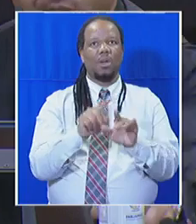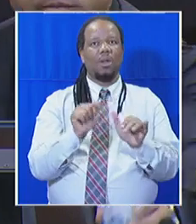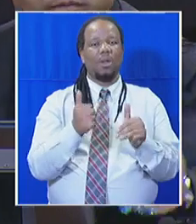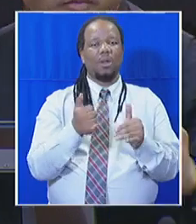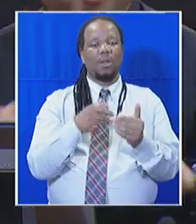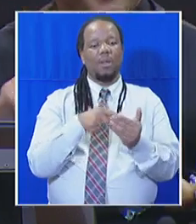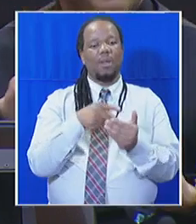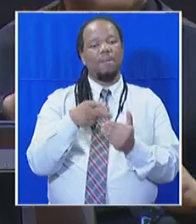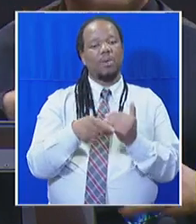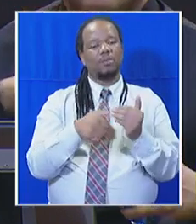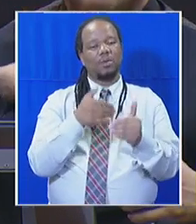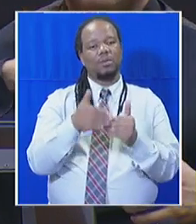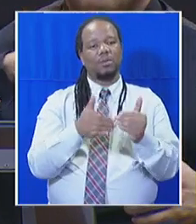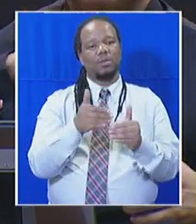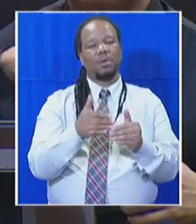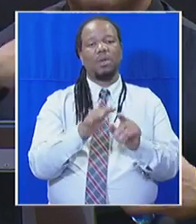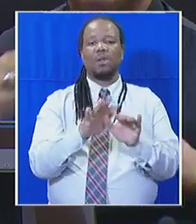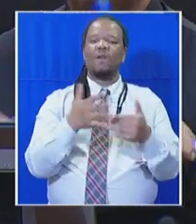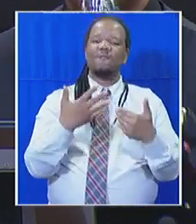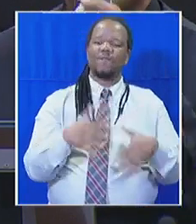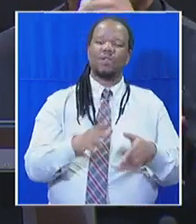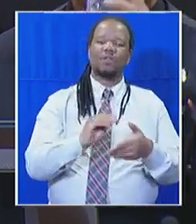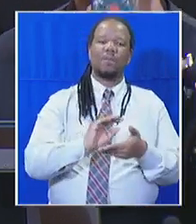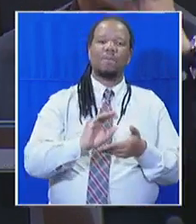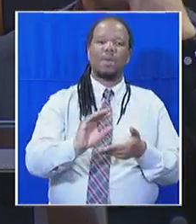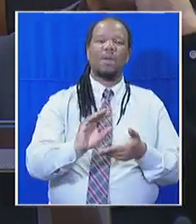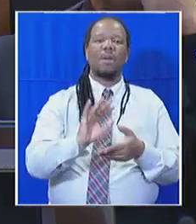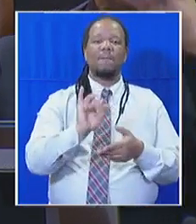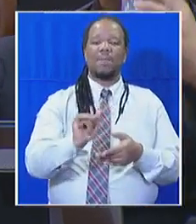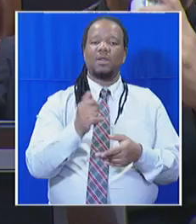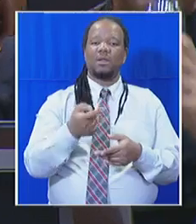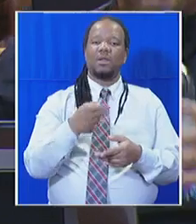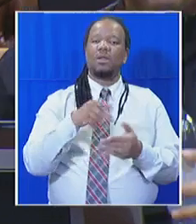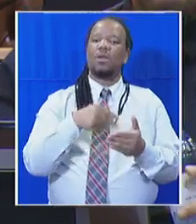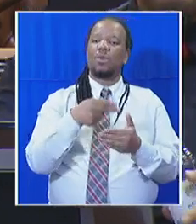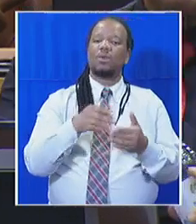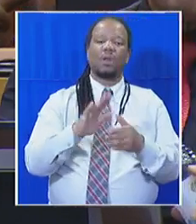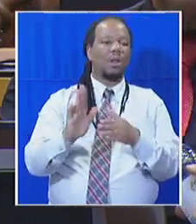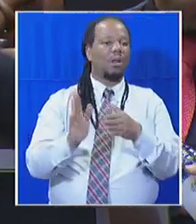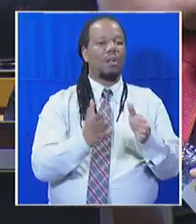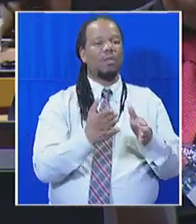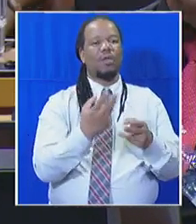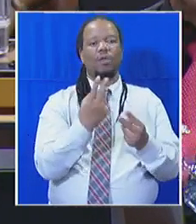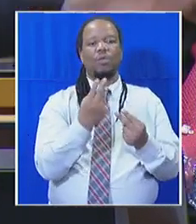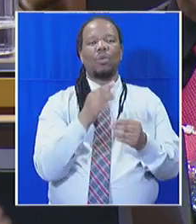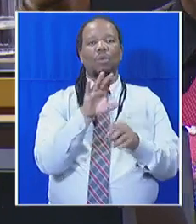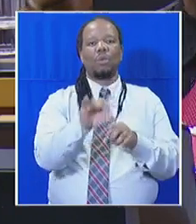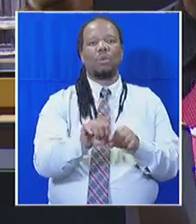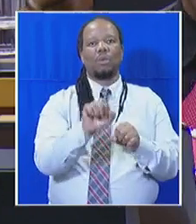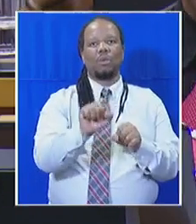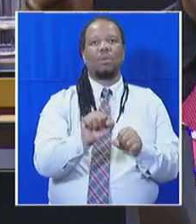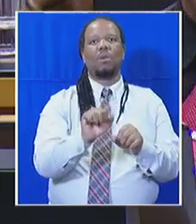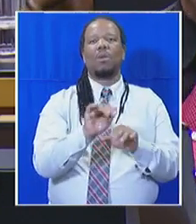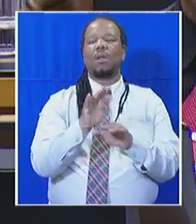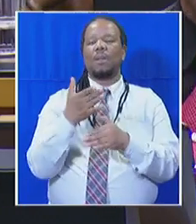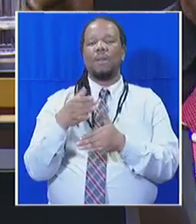projects from which they have already been paid has been repaid. Honorable- That is the original question. The question from the honourable member